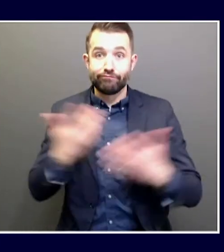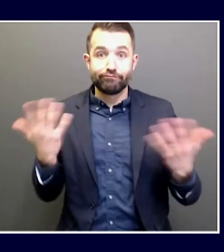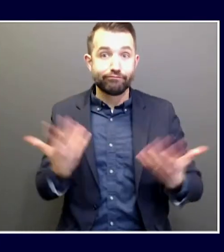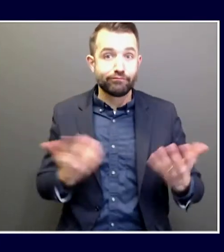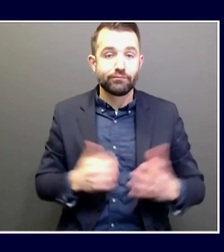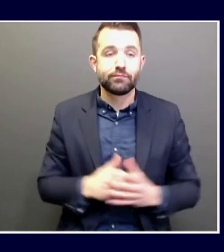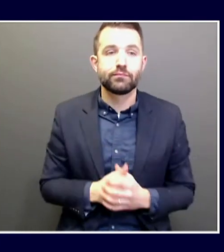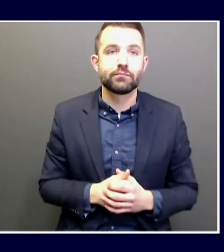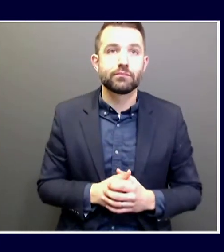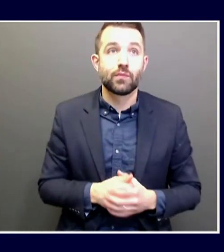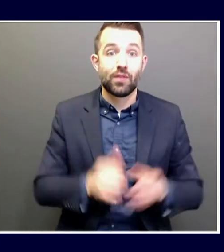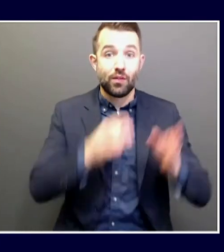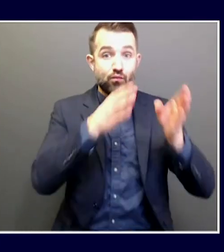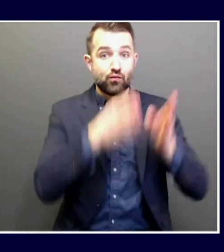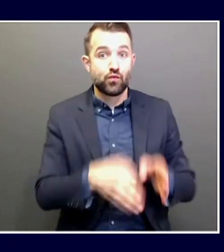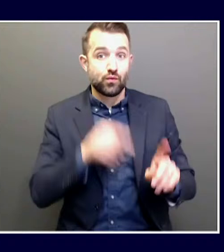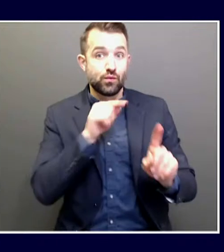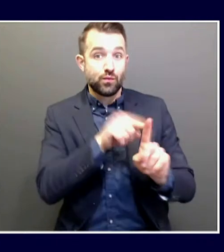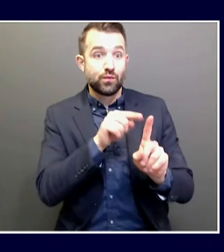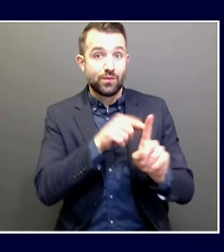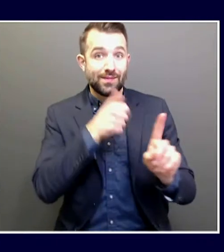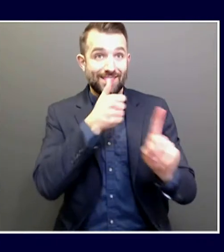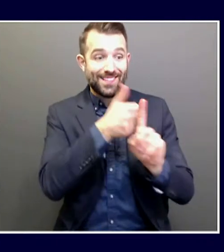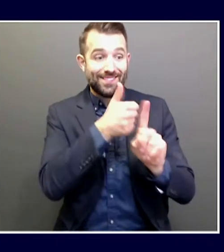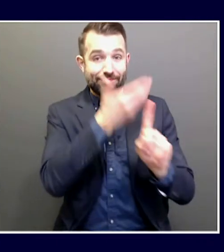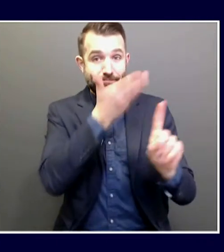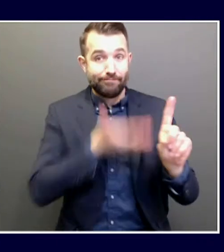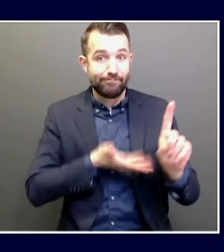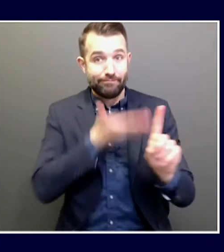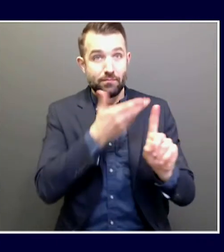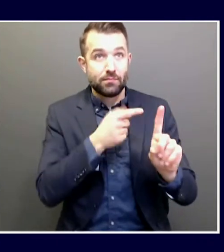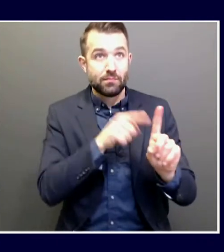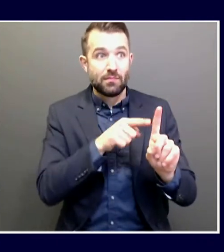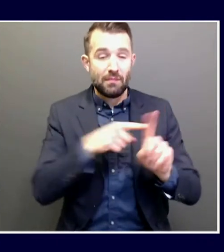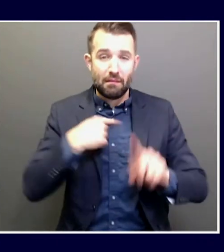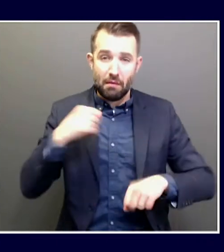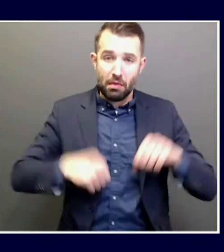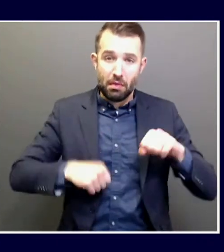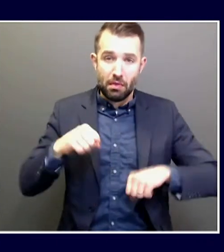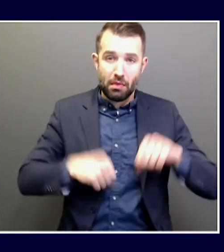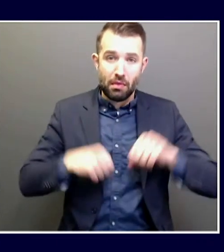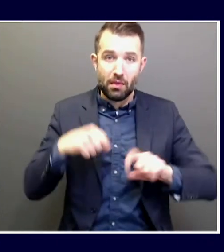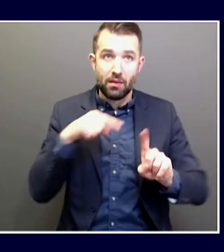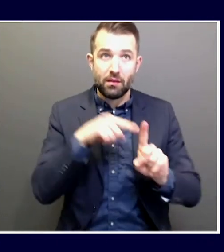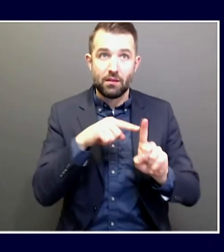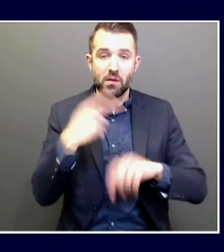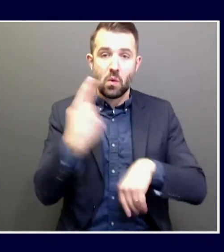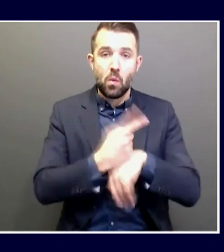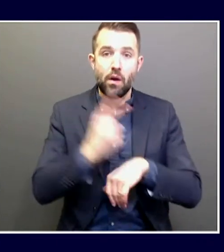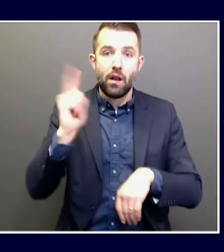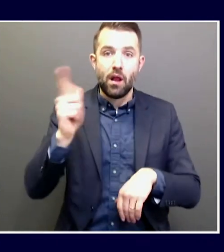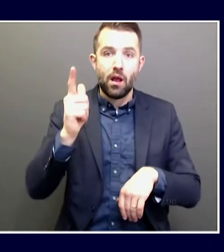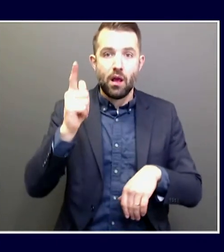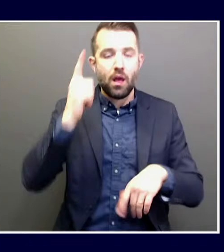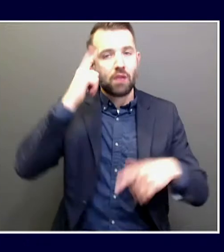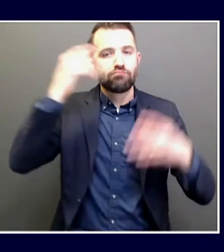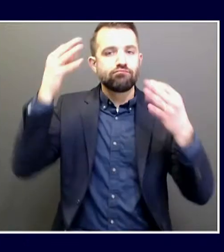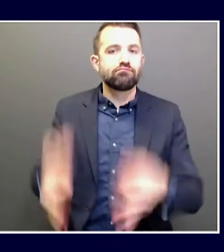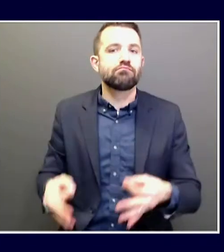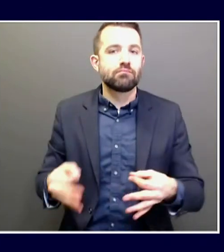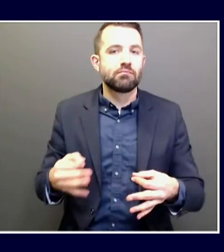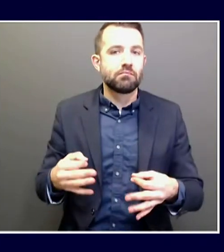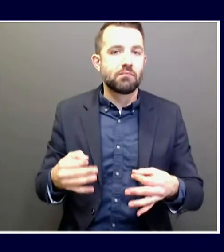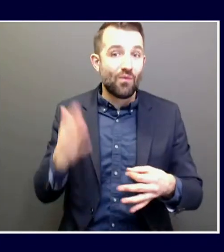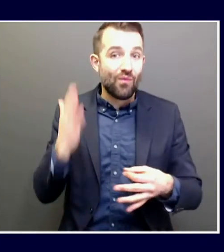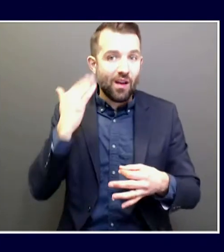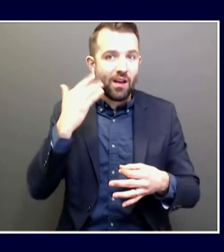in favor of getting vaccinated on Monday might choose to do so on Tuesday because facts change. The reality of their life